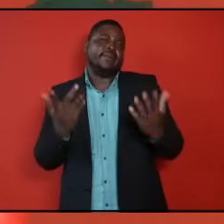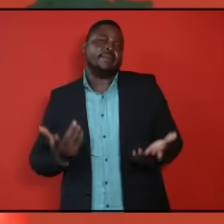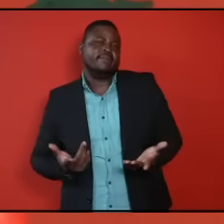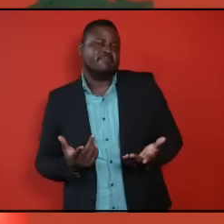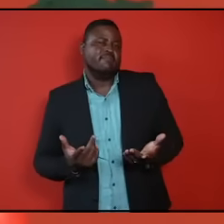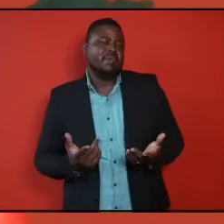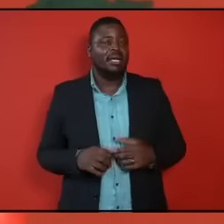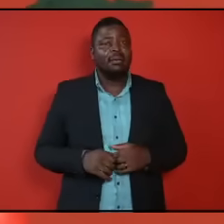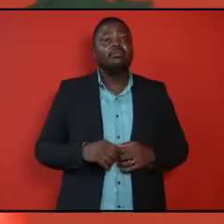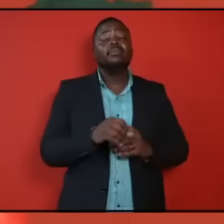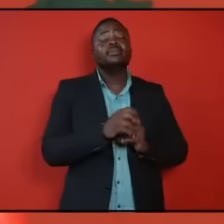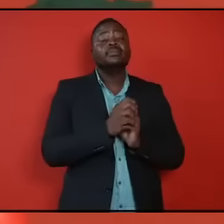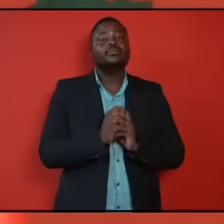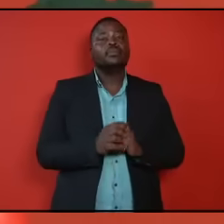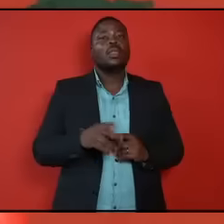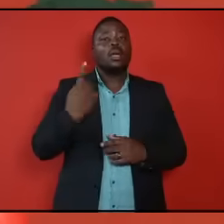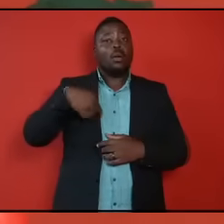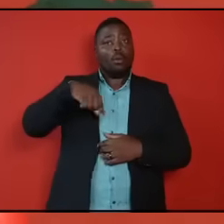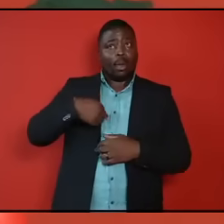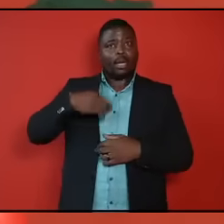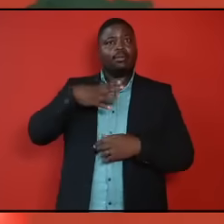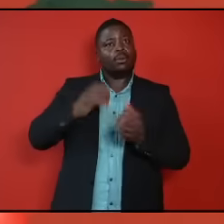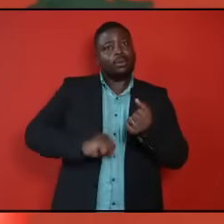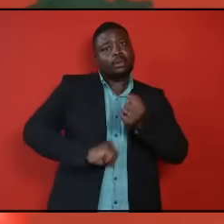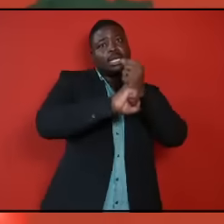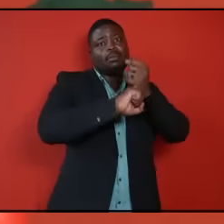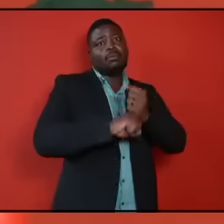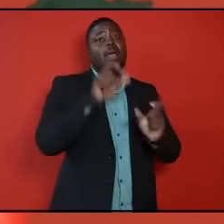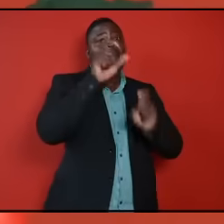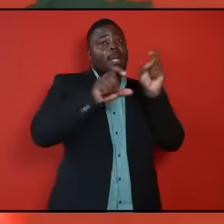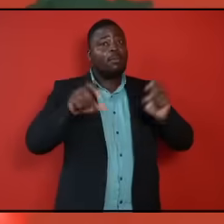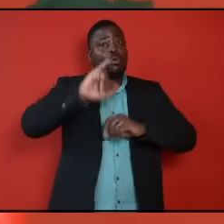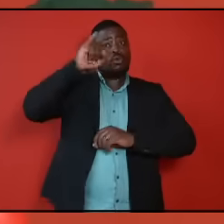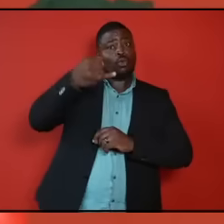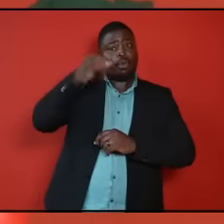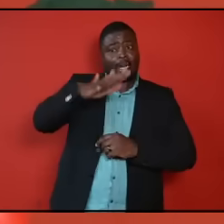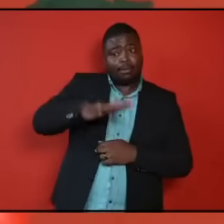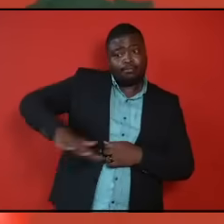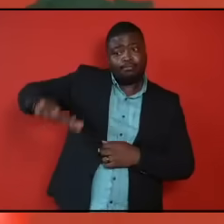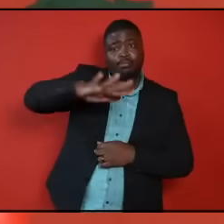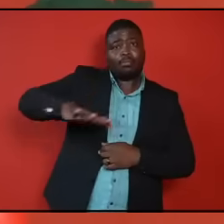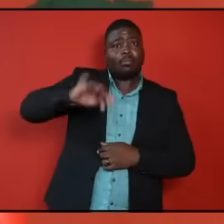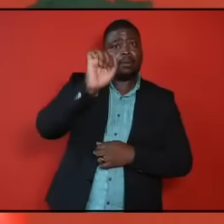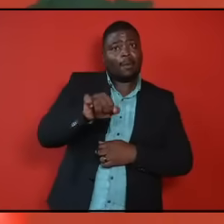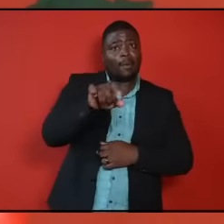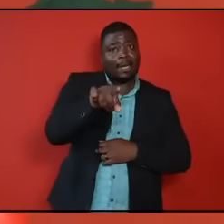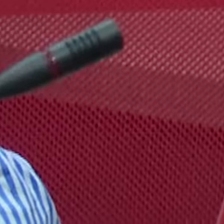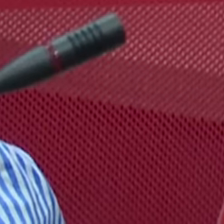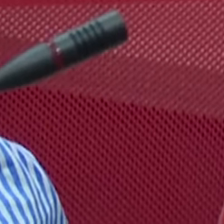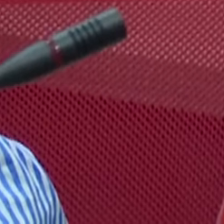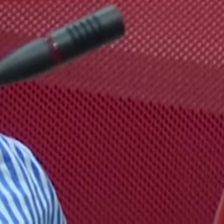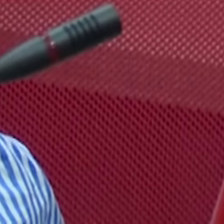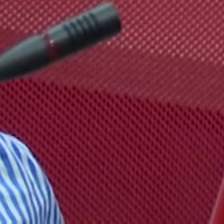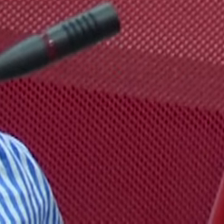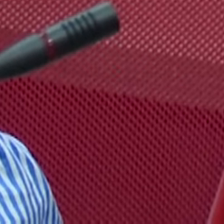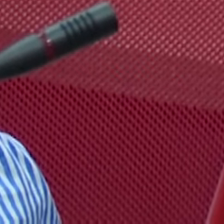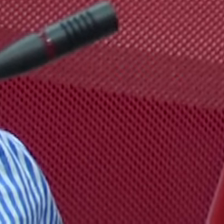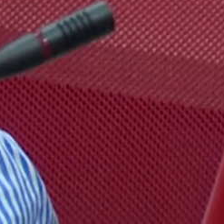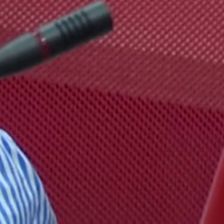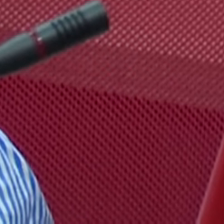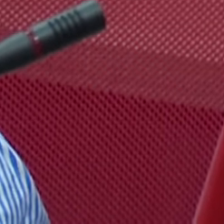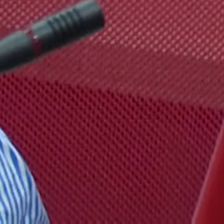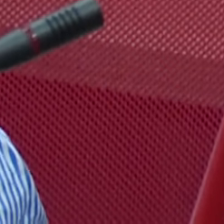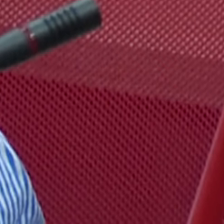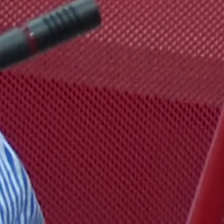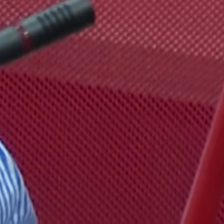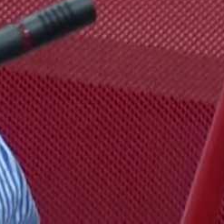create. We send our support to the people of Johannesburg, particularly the people of Midrand, who did not have